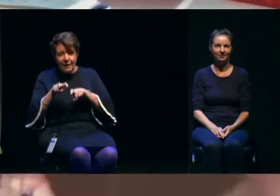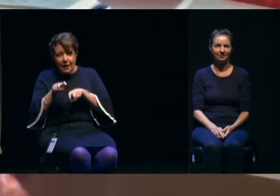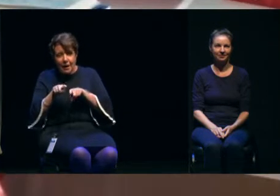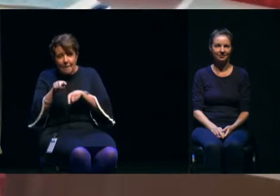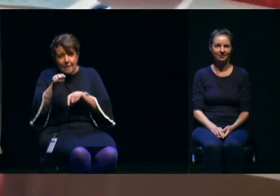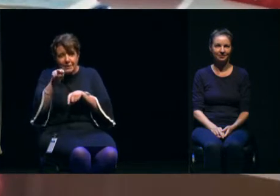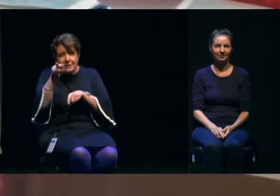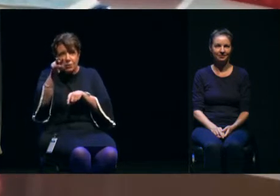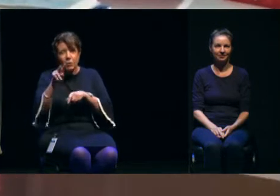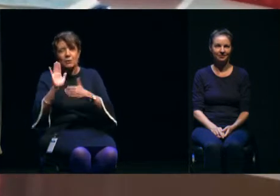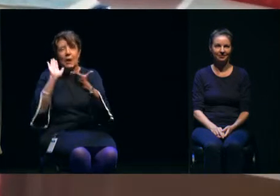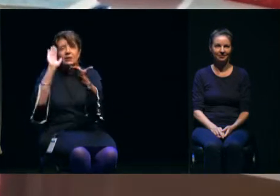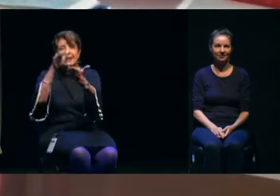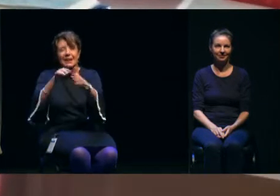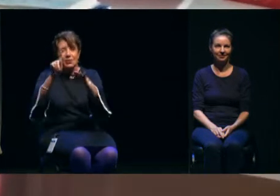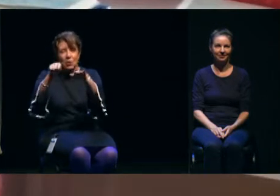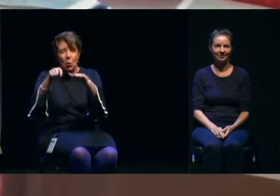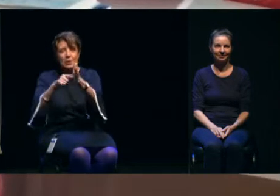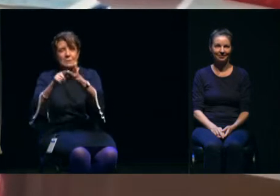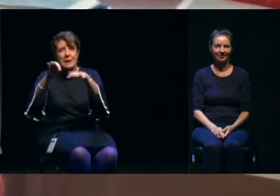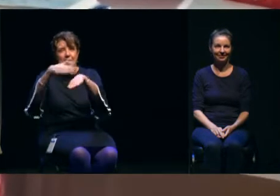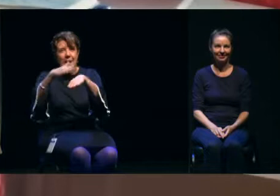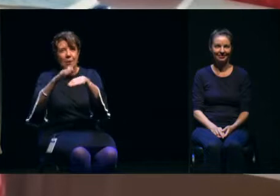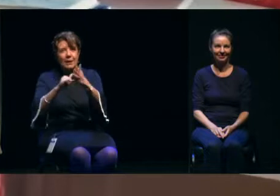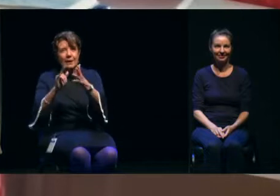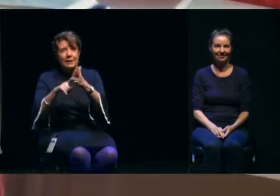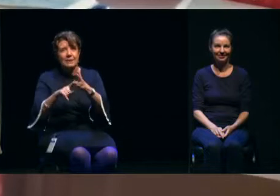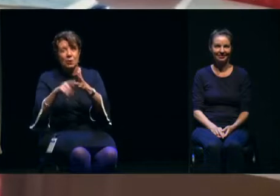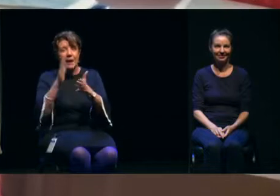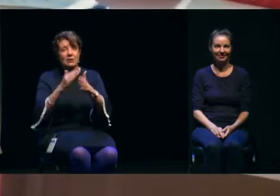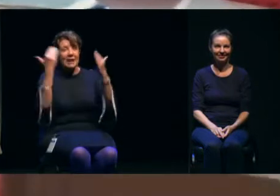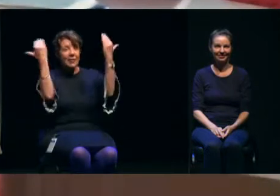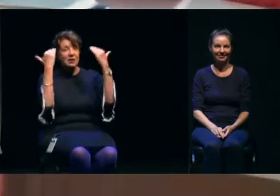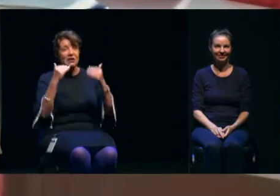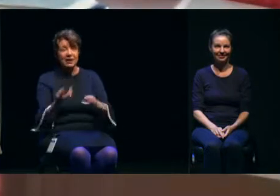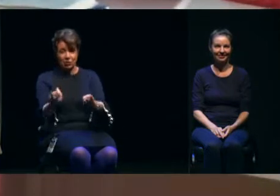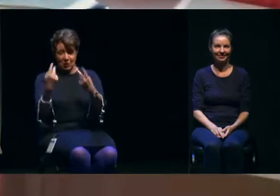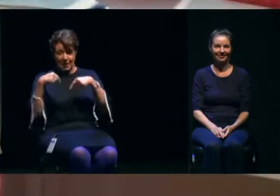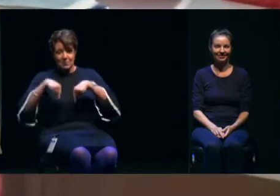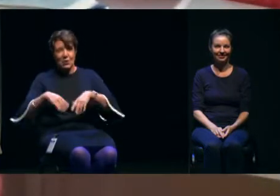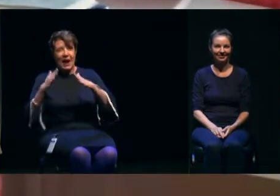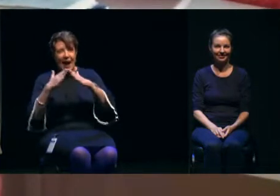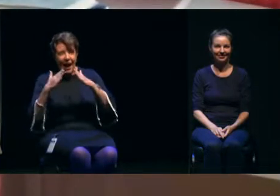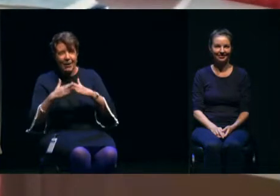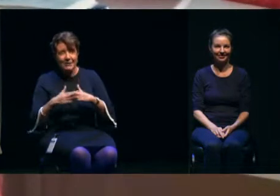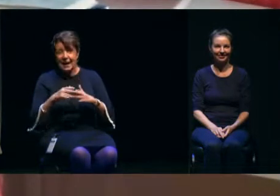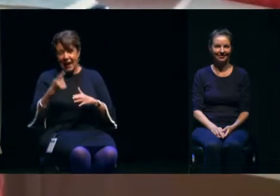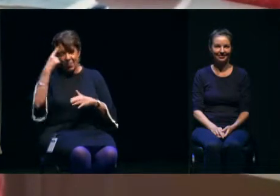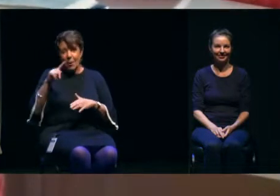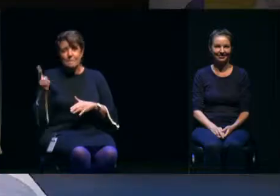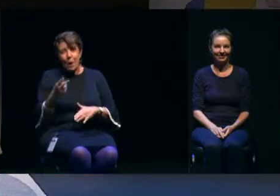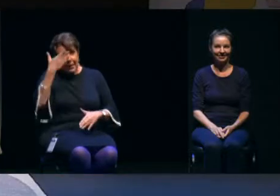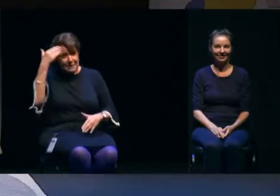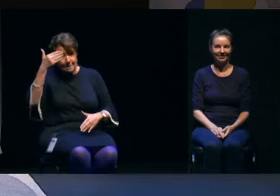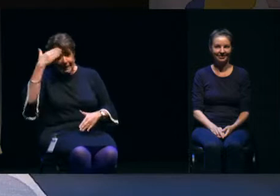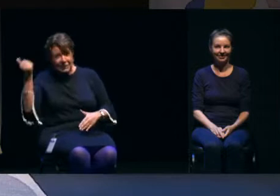to the courts to be married. So they had to send the judge to the house. And the judge thought that they were demented. And